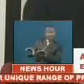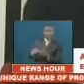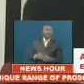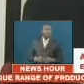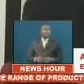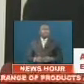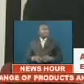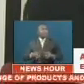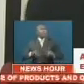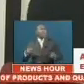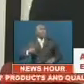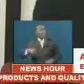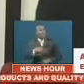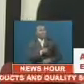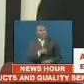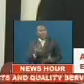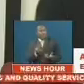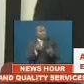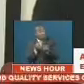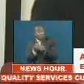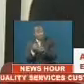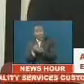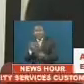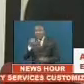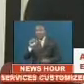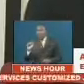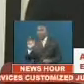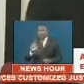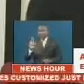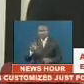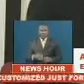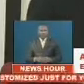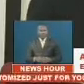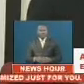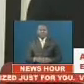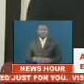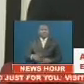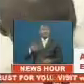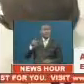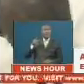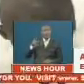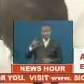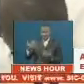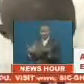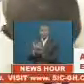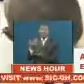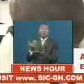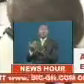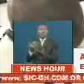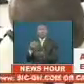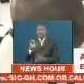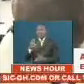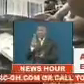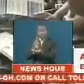But we're also looking, we're supporting the African Union. Mr. William Hanna takes over from Mr. Claude Martin as